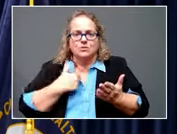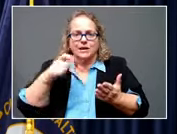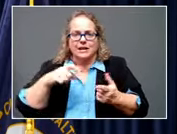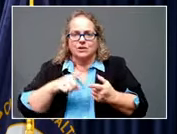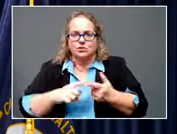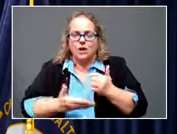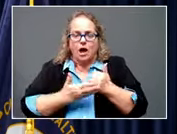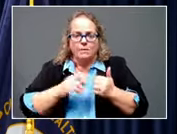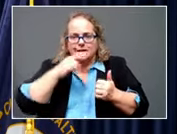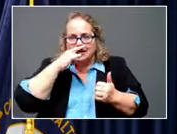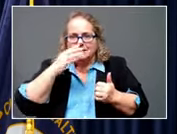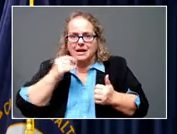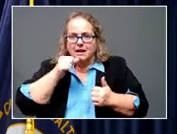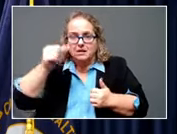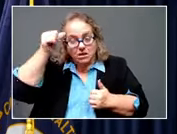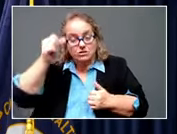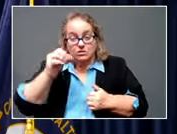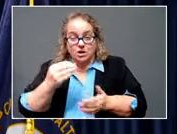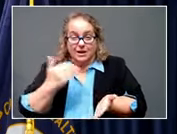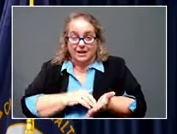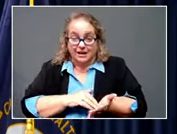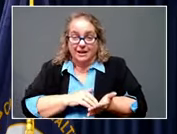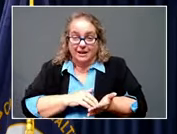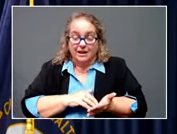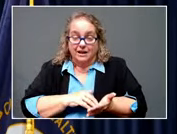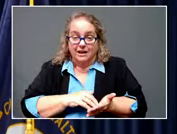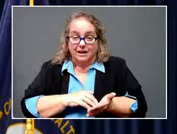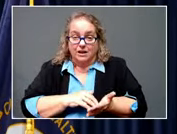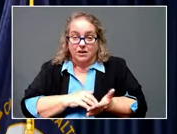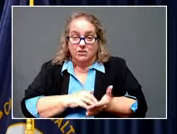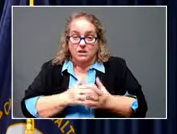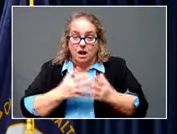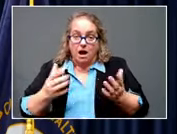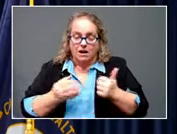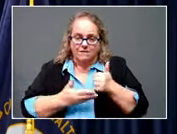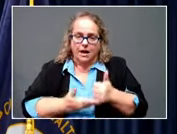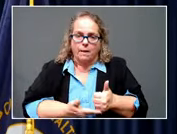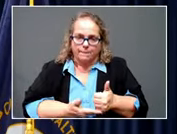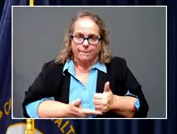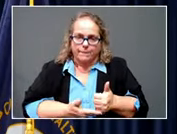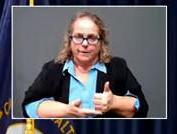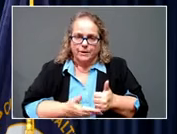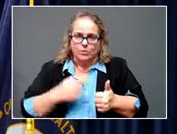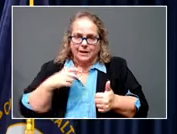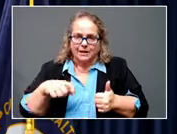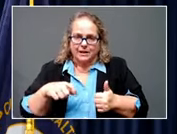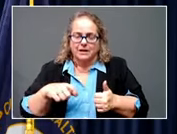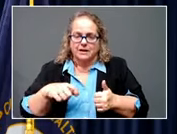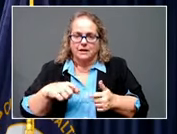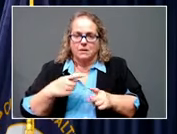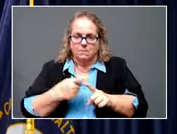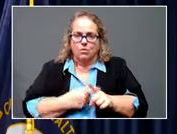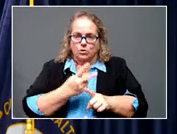So again, there's a lot of help, you know, incident to month two, but month three to month